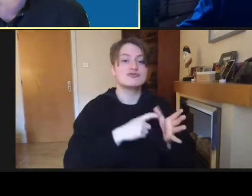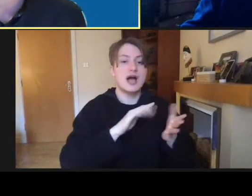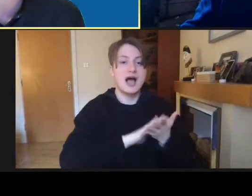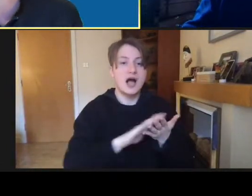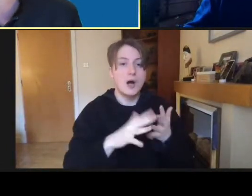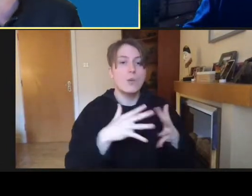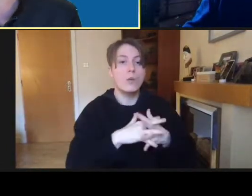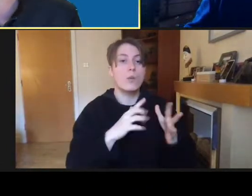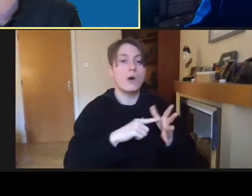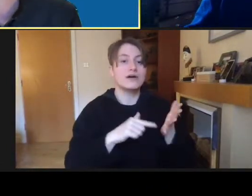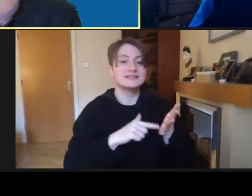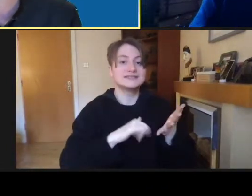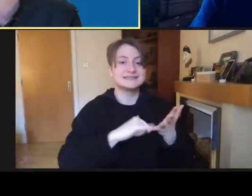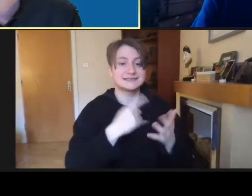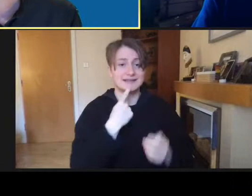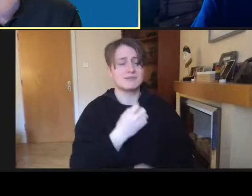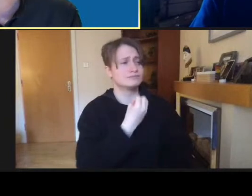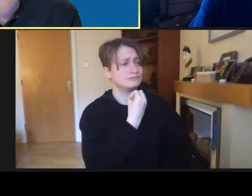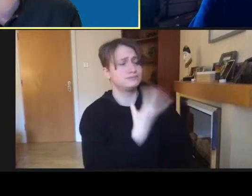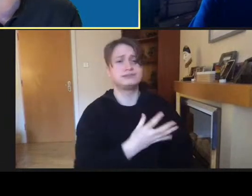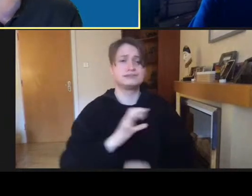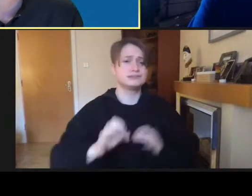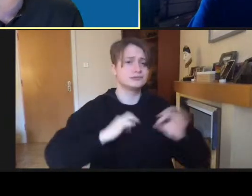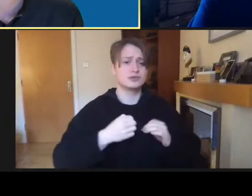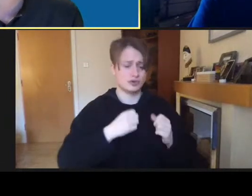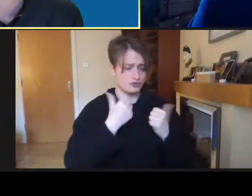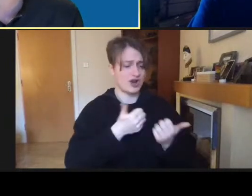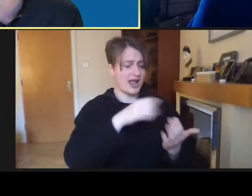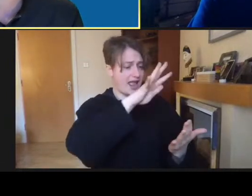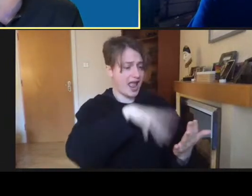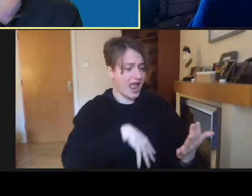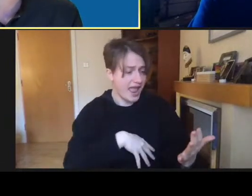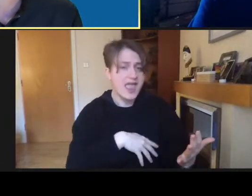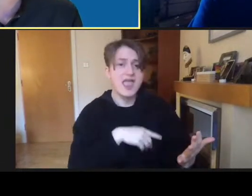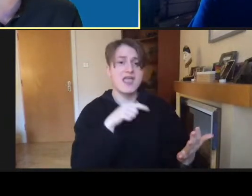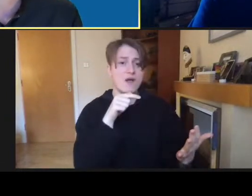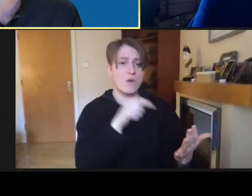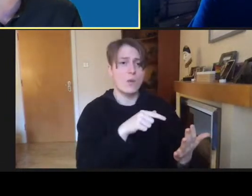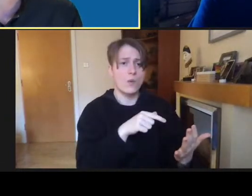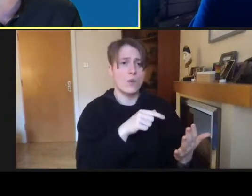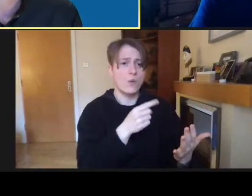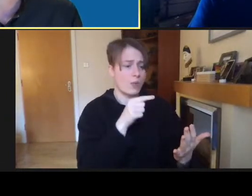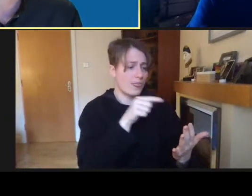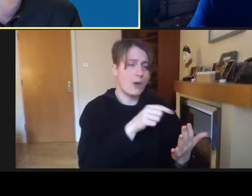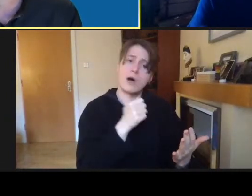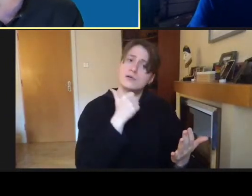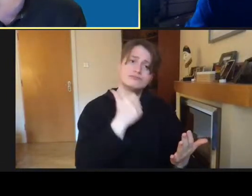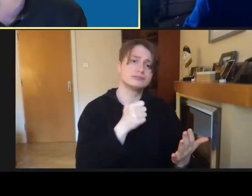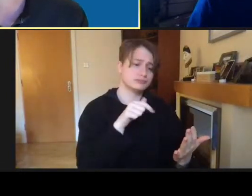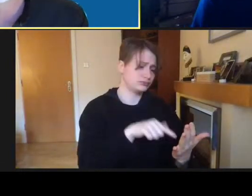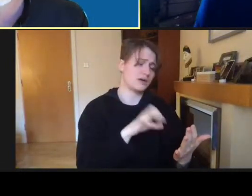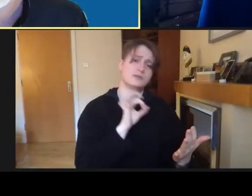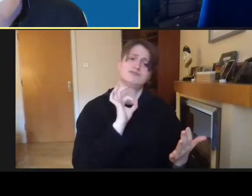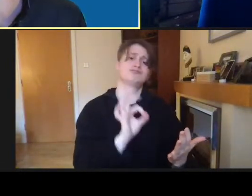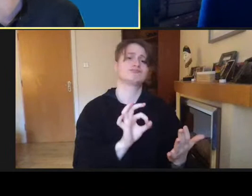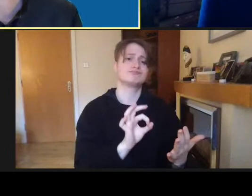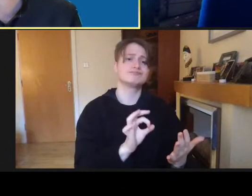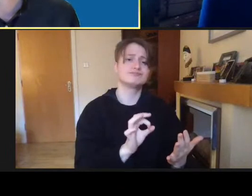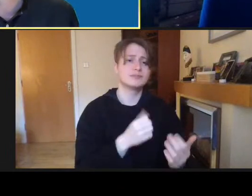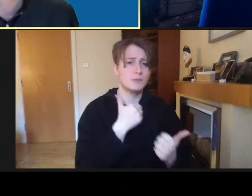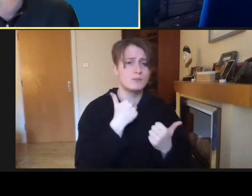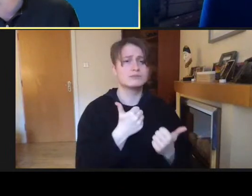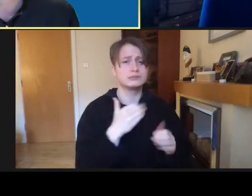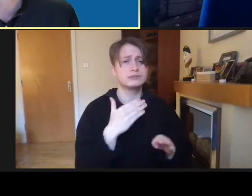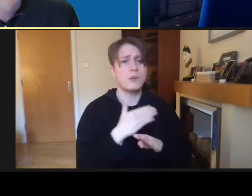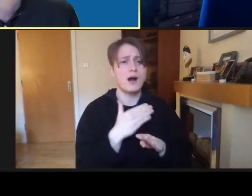fabulous performance, great repertoire, love Sea Eagle, and also love Ian Wilson's music. Really wonderful work. Thank